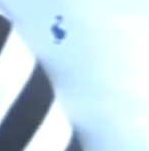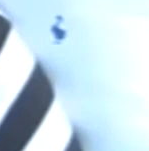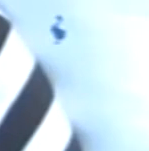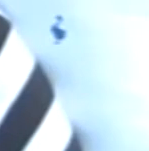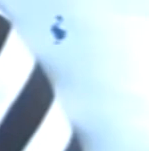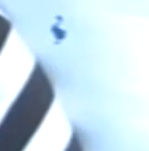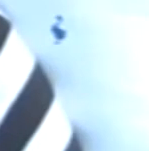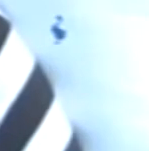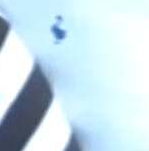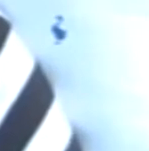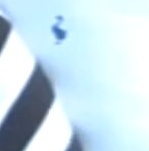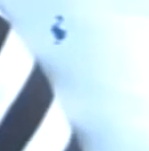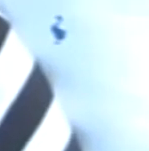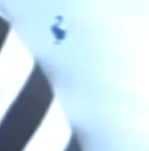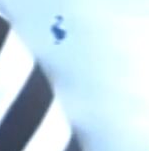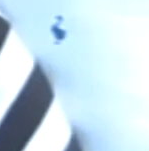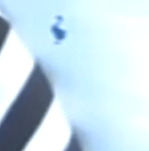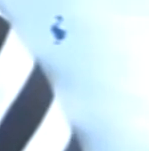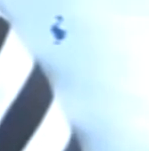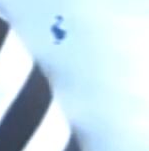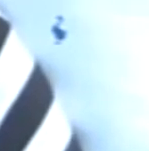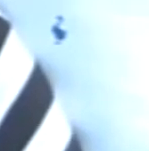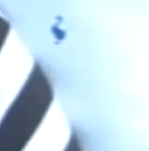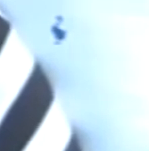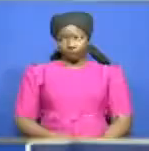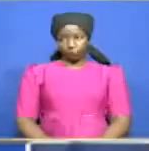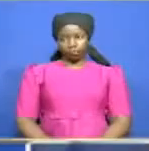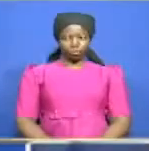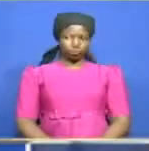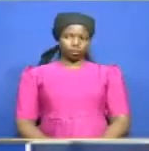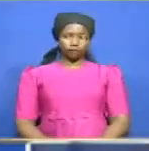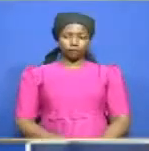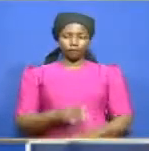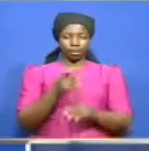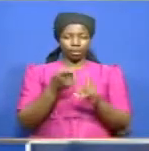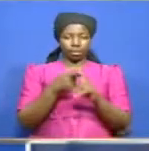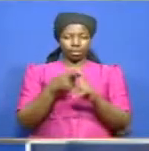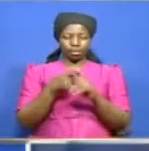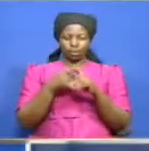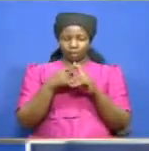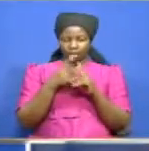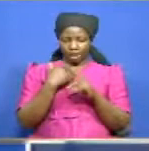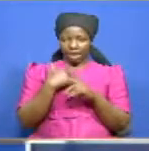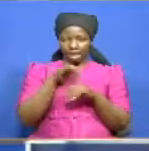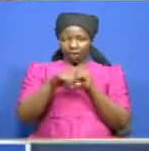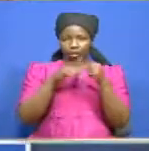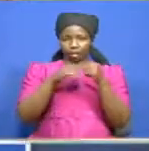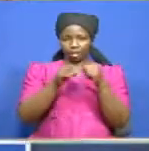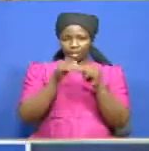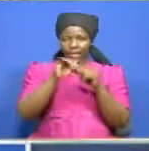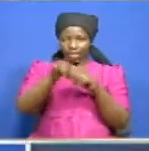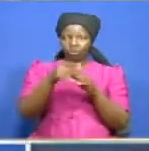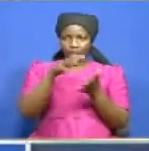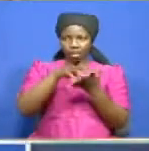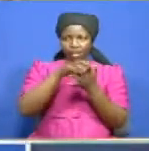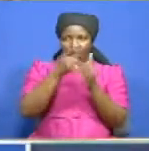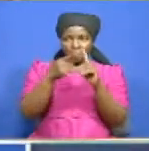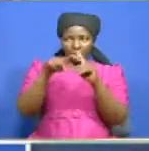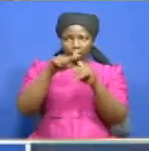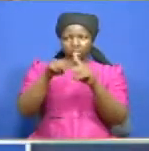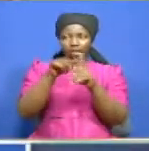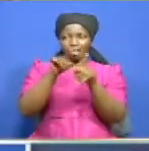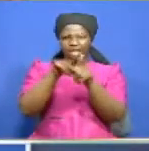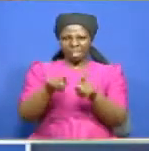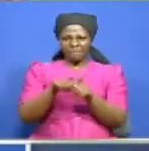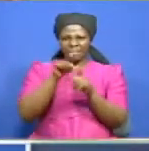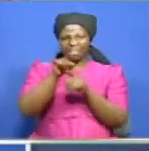actually had about 6,000 cases plus. Those are the ones which we managed to capture. Even these teenage pregnancies that